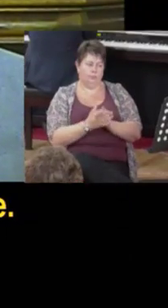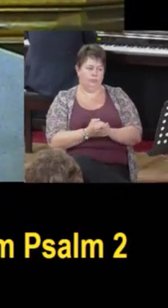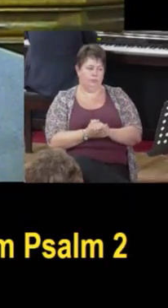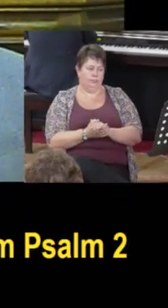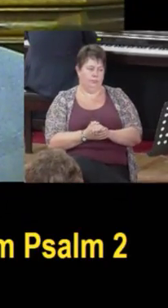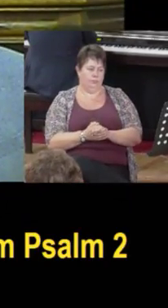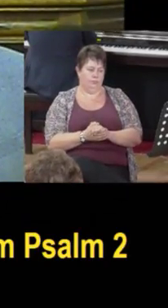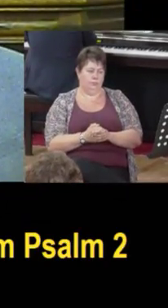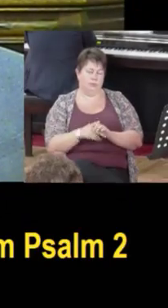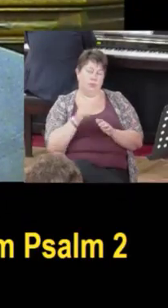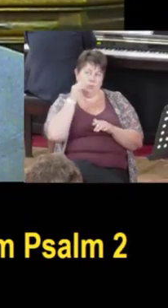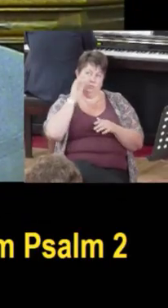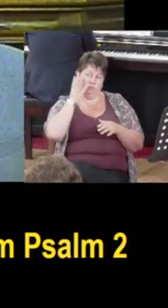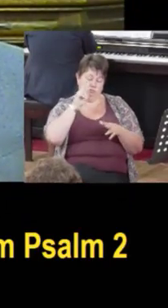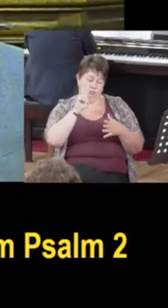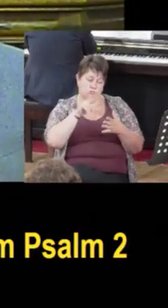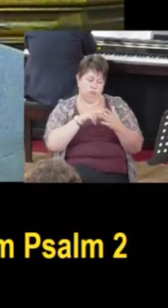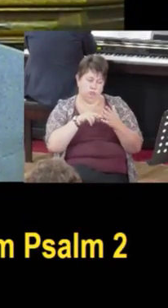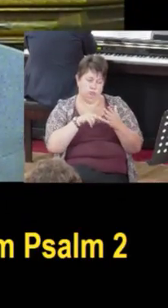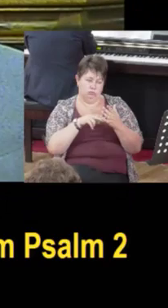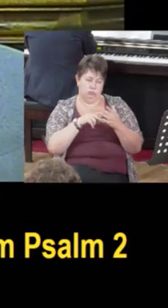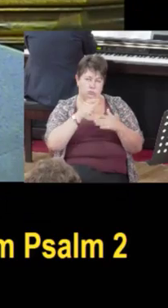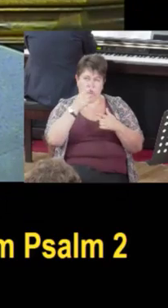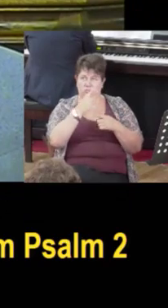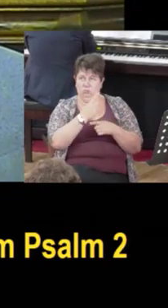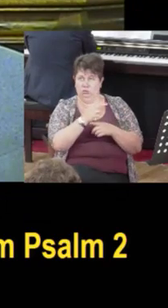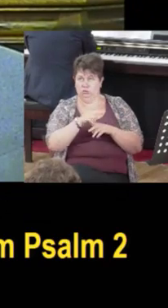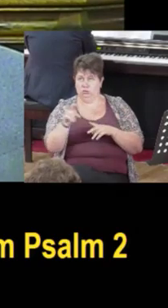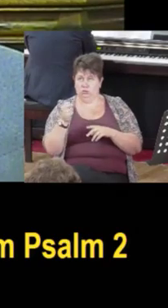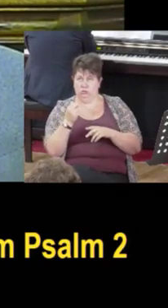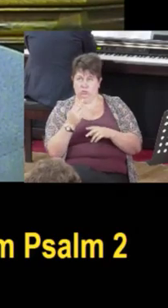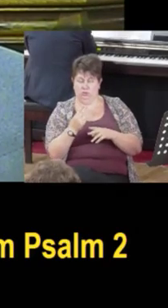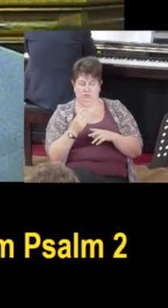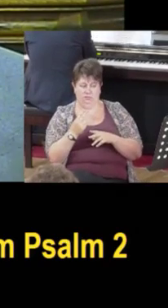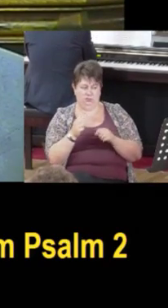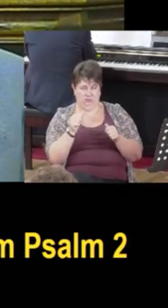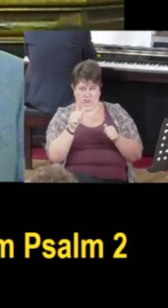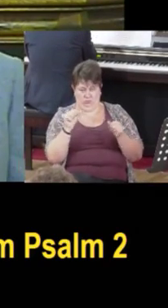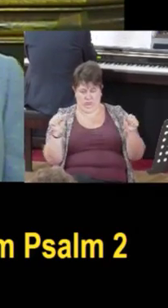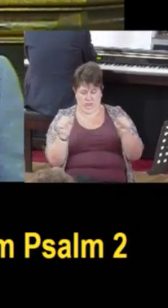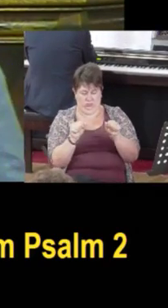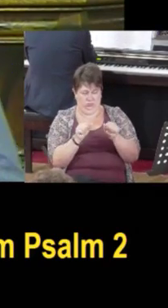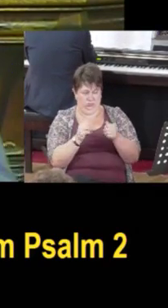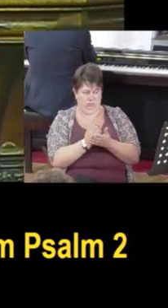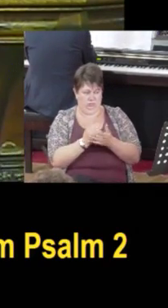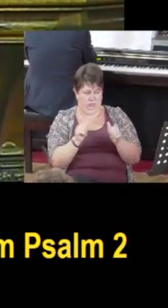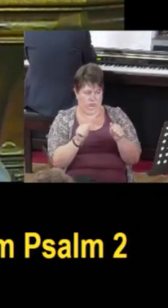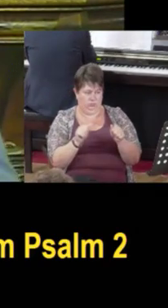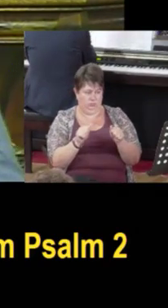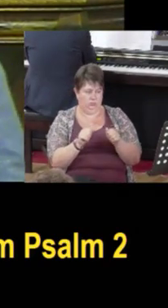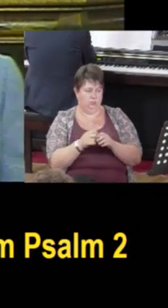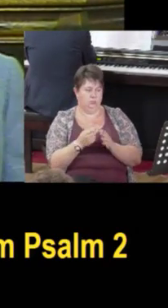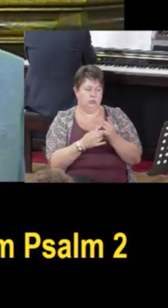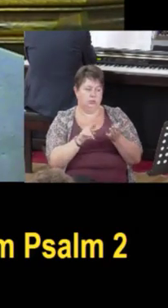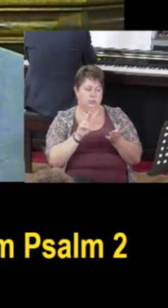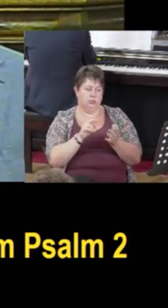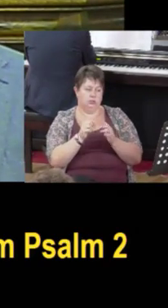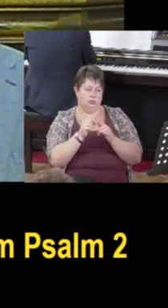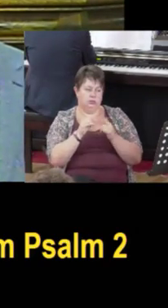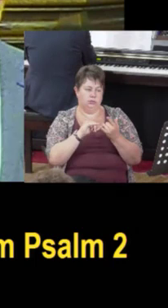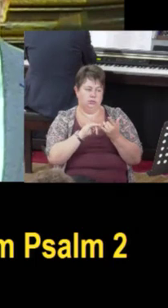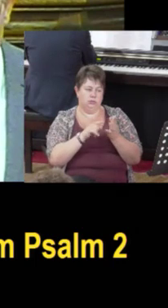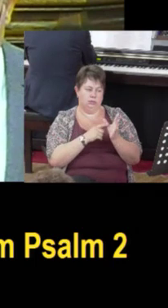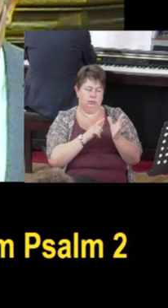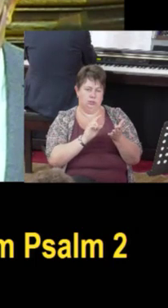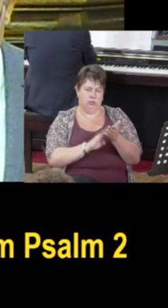We're going to read the whole of the Psalm, which is only 12 verses long, so it's one of the shorter ones. Psalm 2.